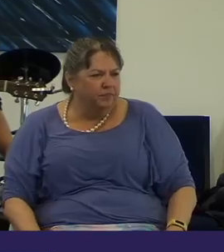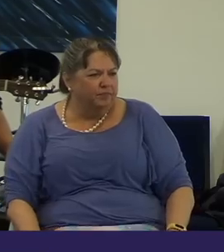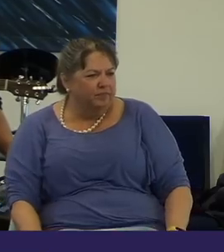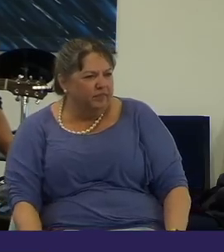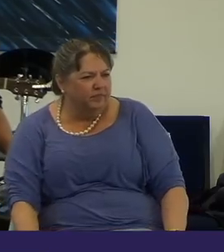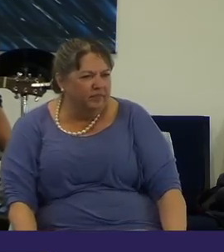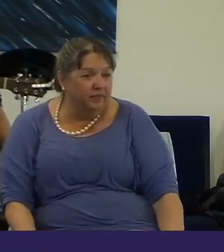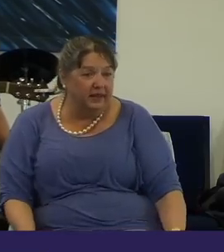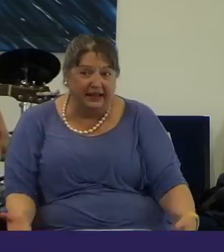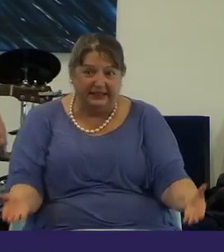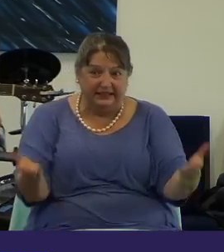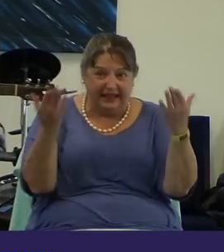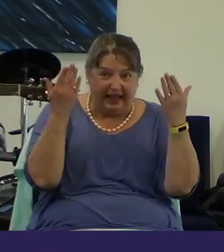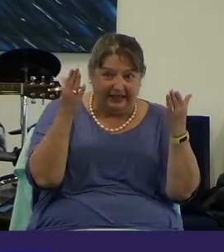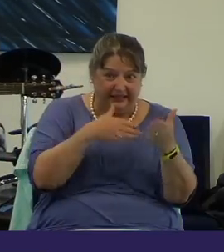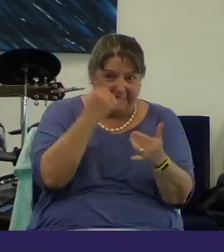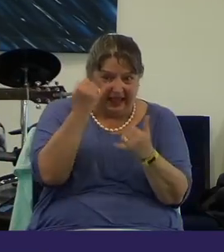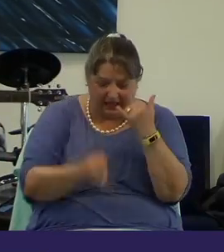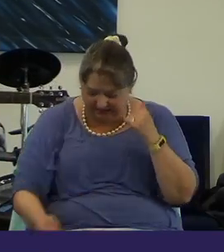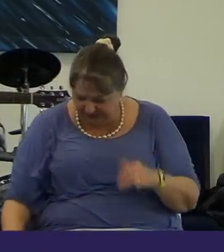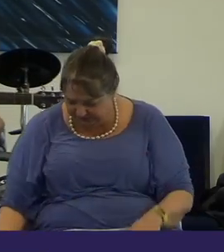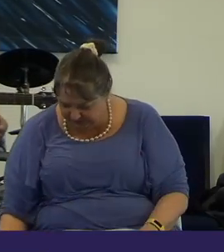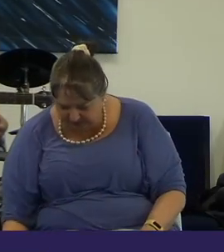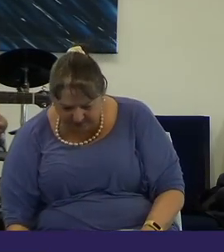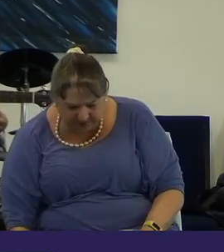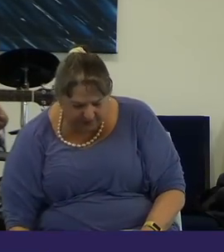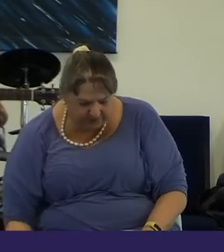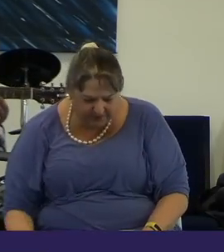Would you please stand for our closing song?